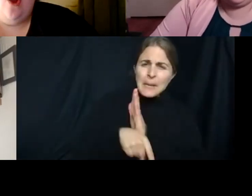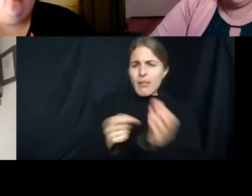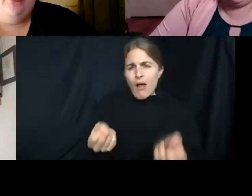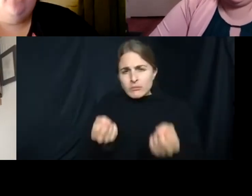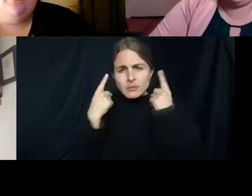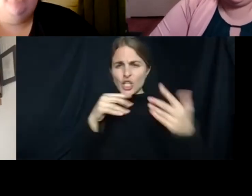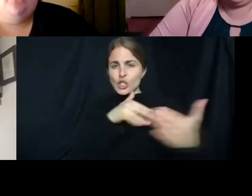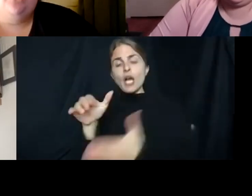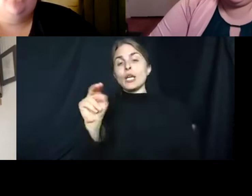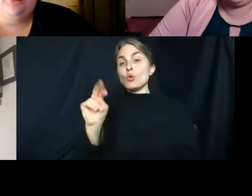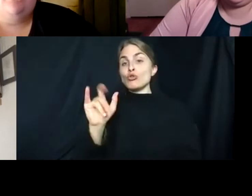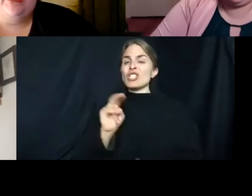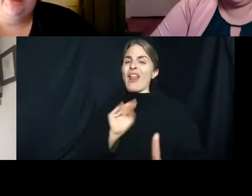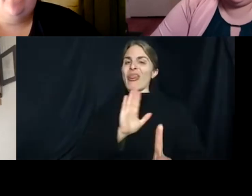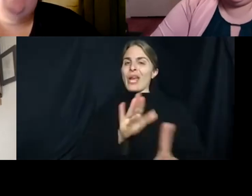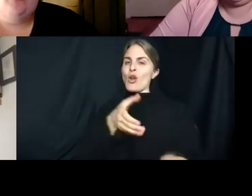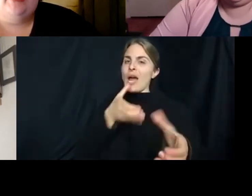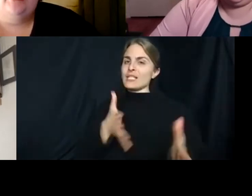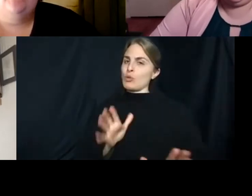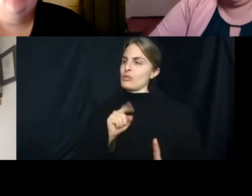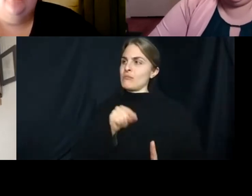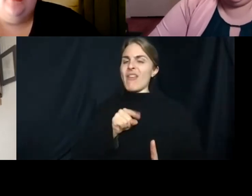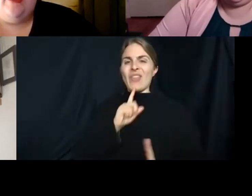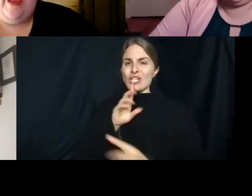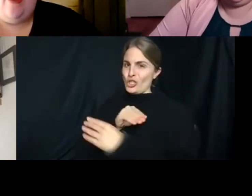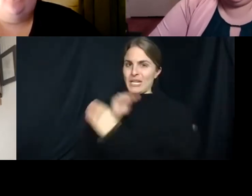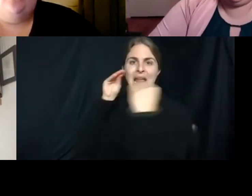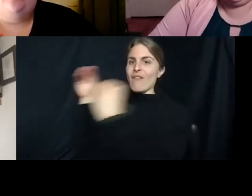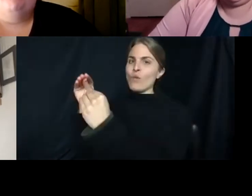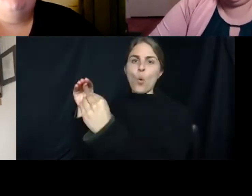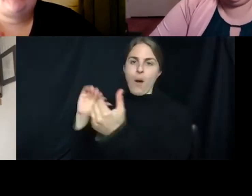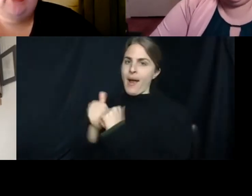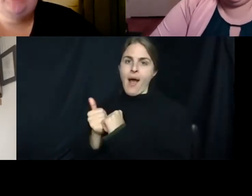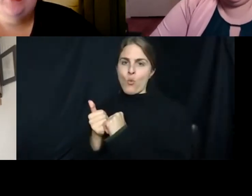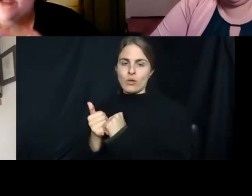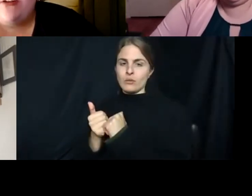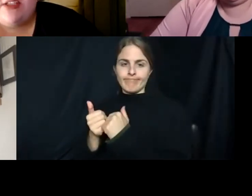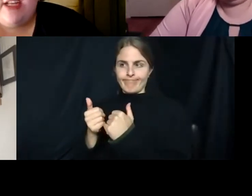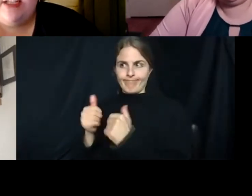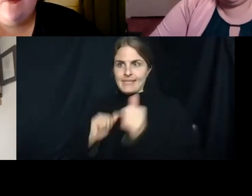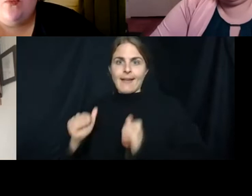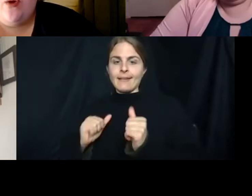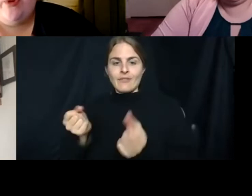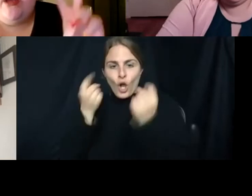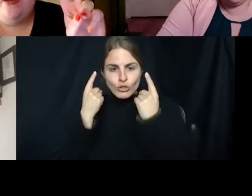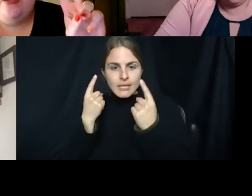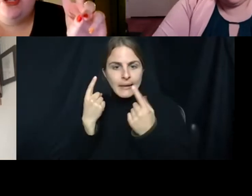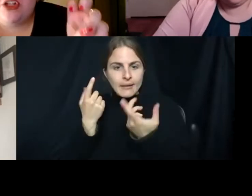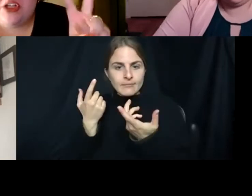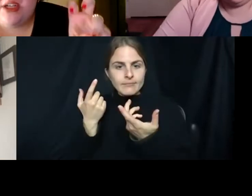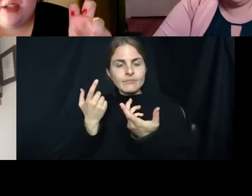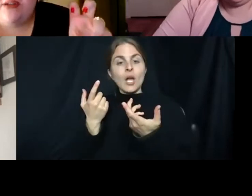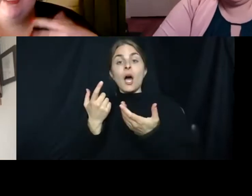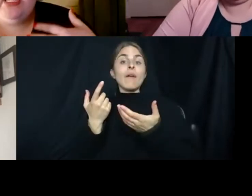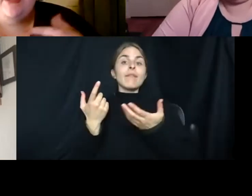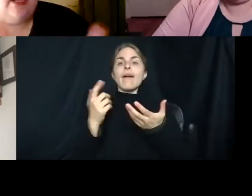the only people who should really be informing our scientific understandings of what we